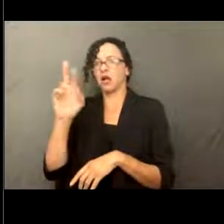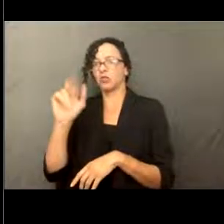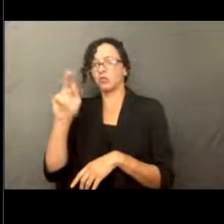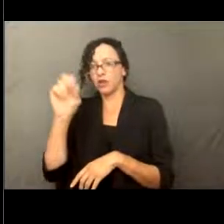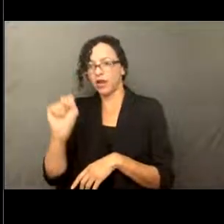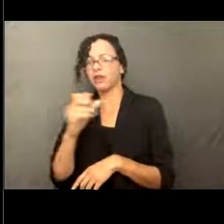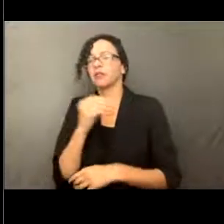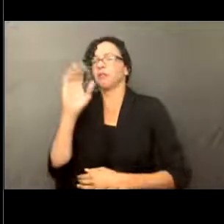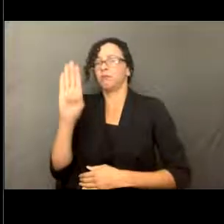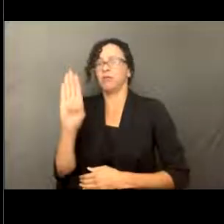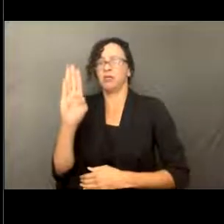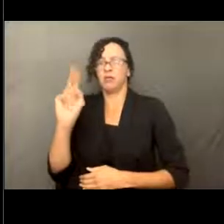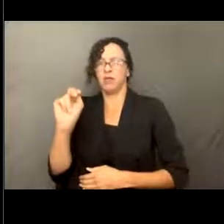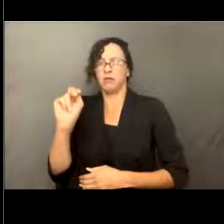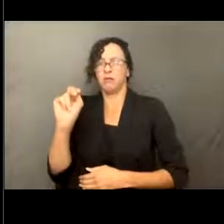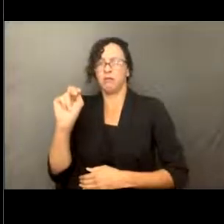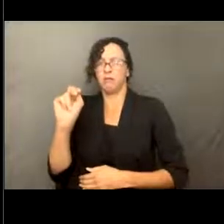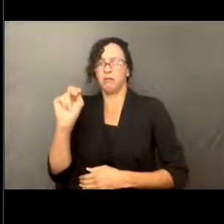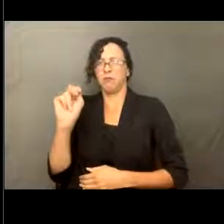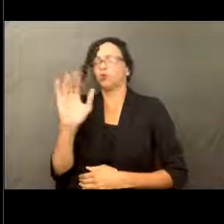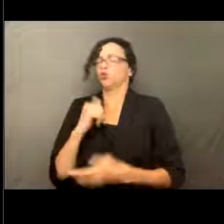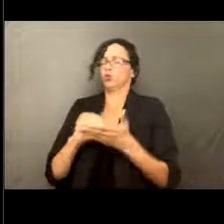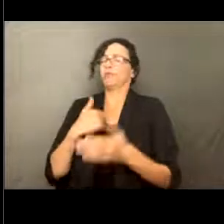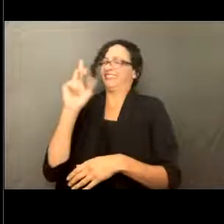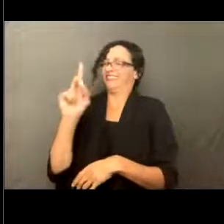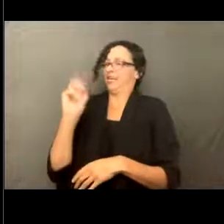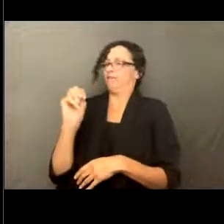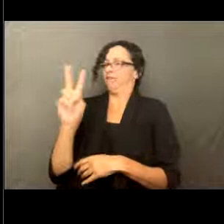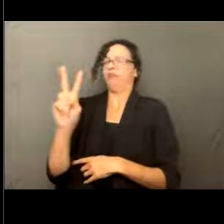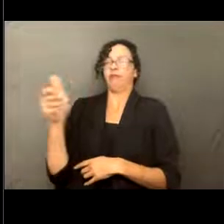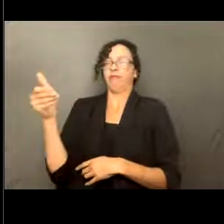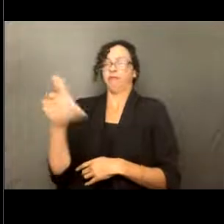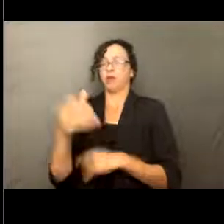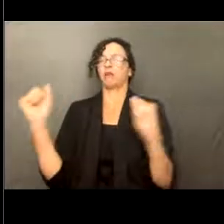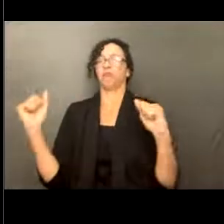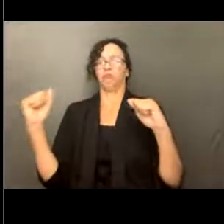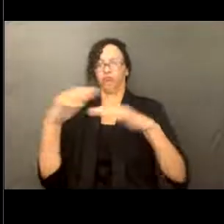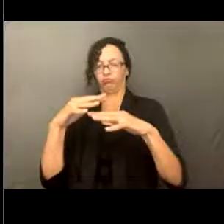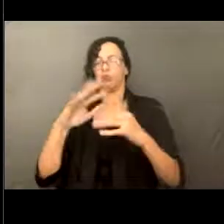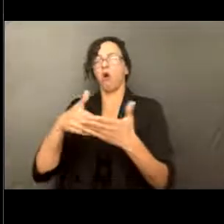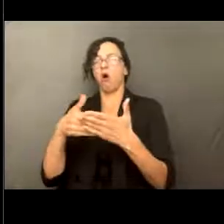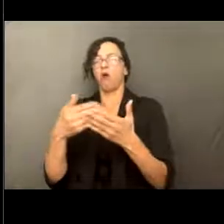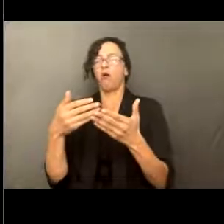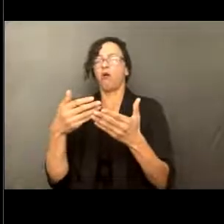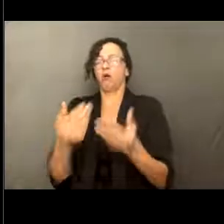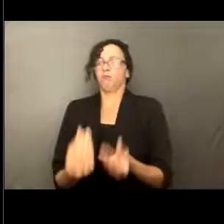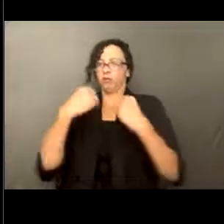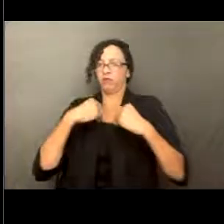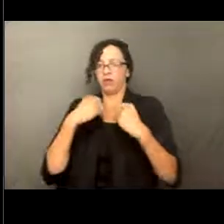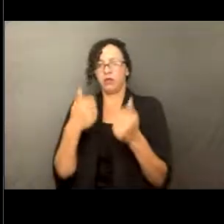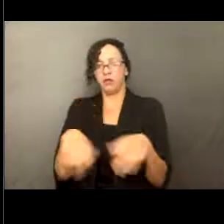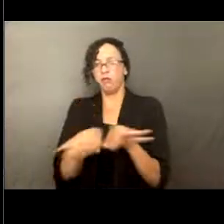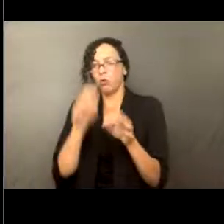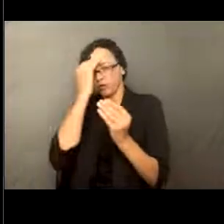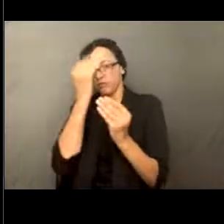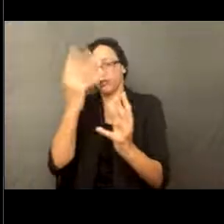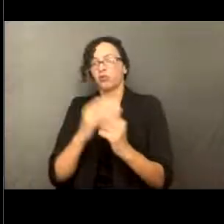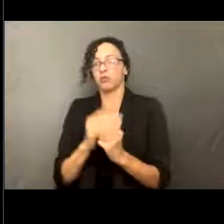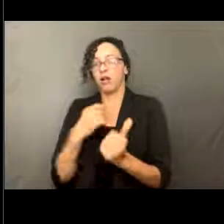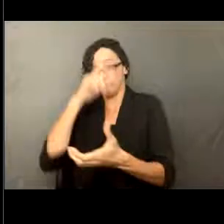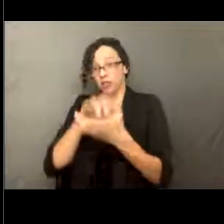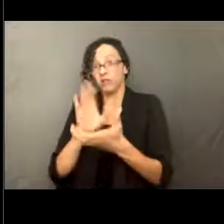very important information that I believe is going to help us in the coming months and years.